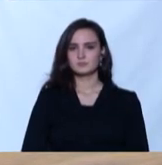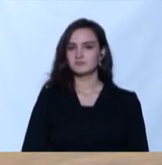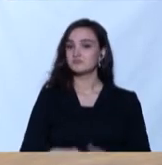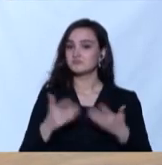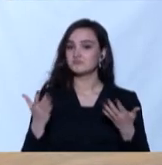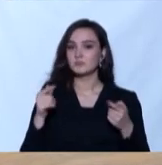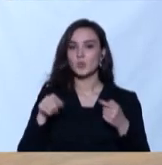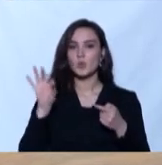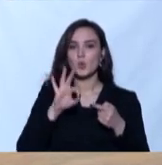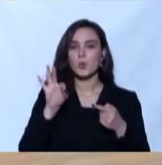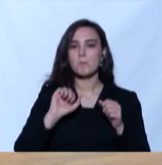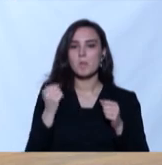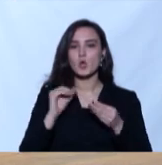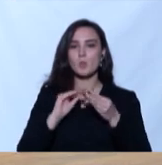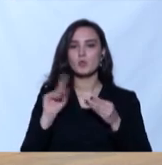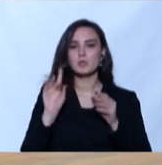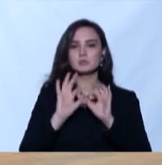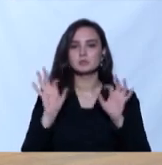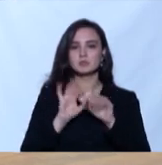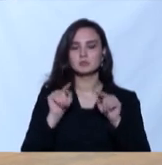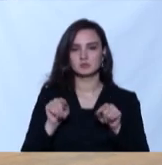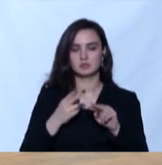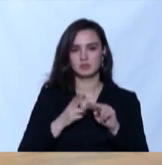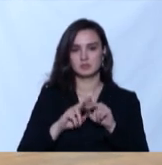about friendship? Well, I think it's